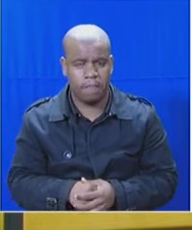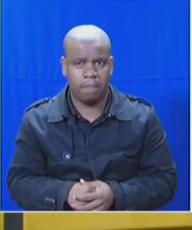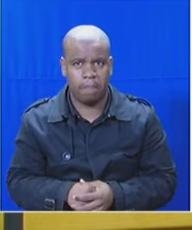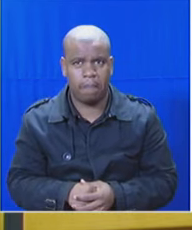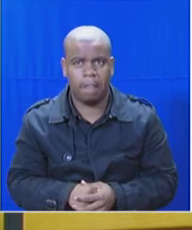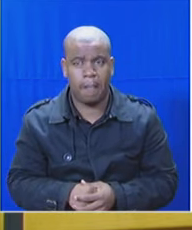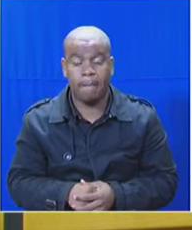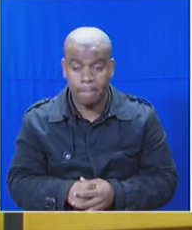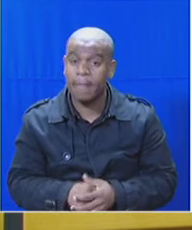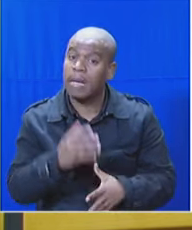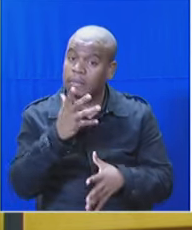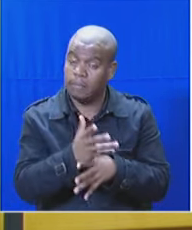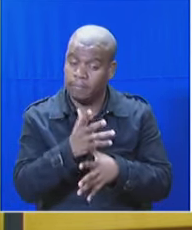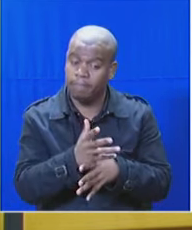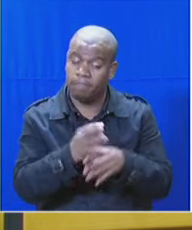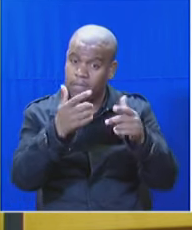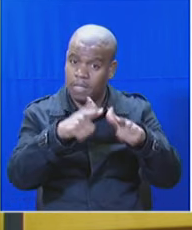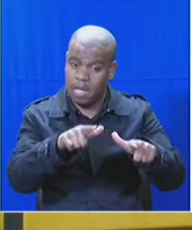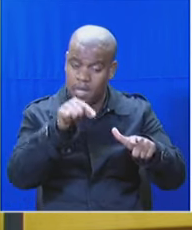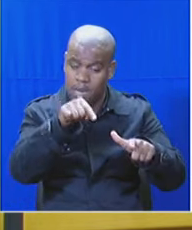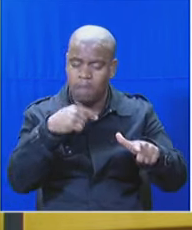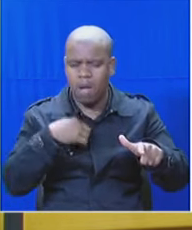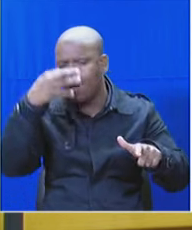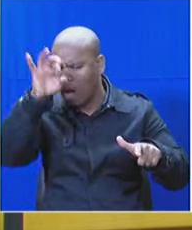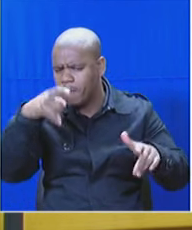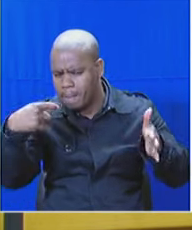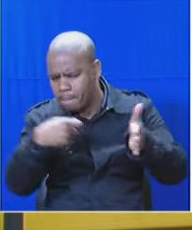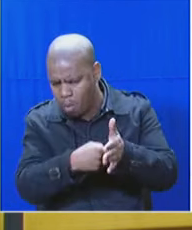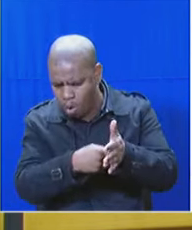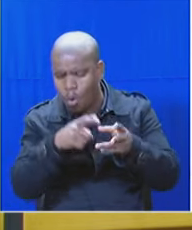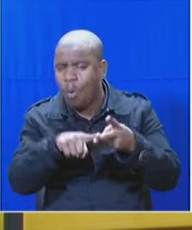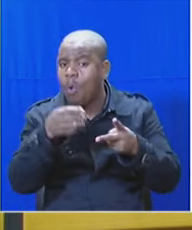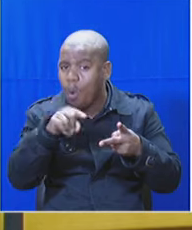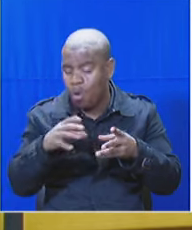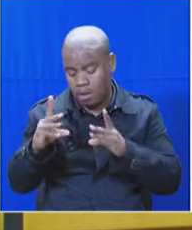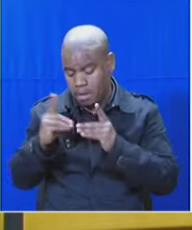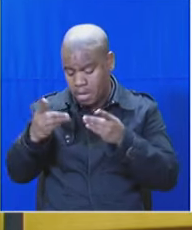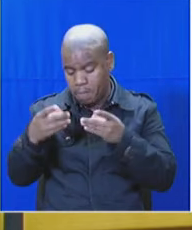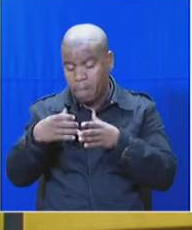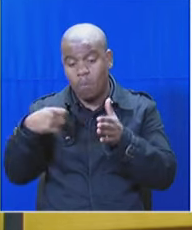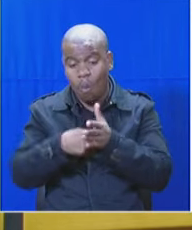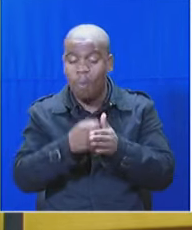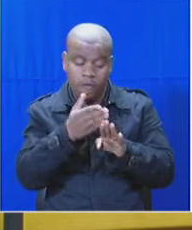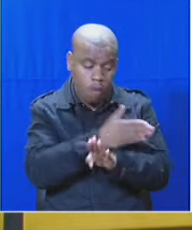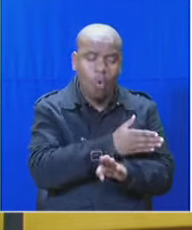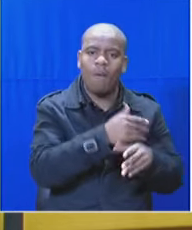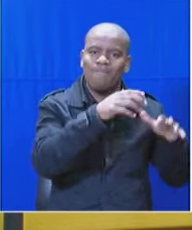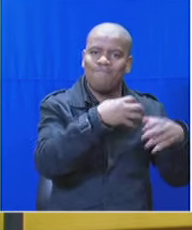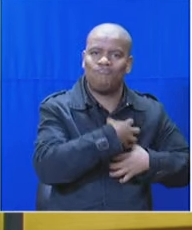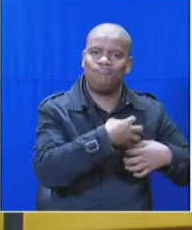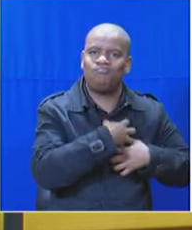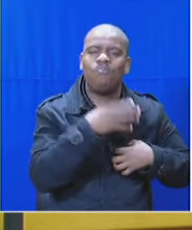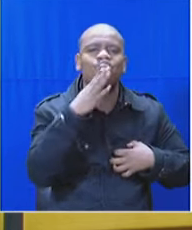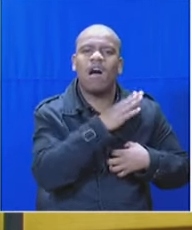the land has been bought by the government or the department from the private landowners at exorbitant